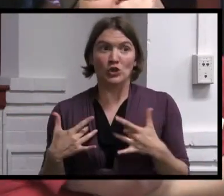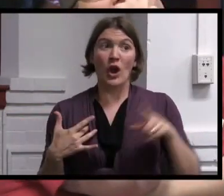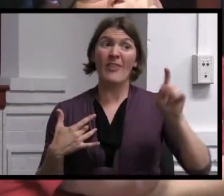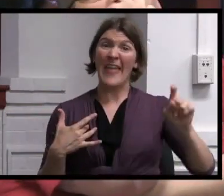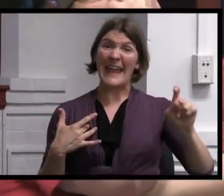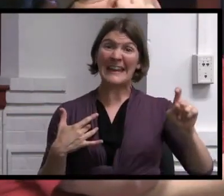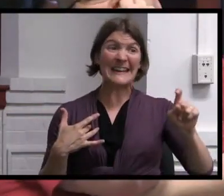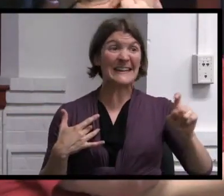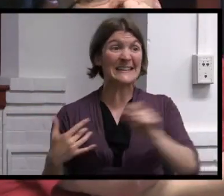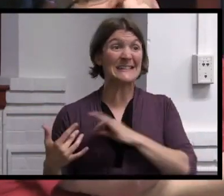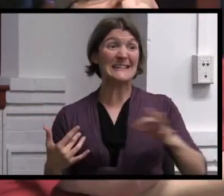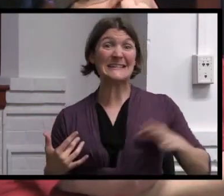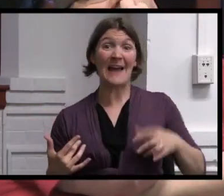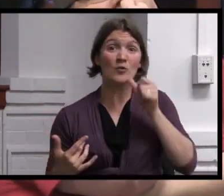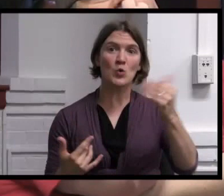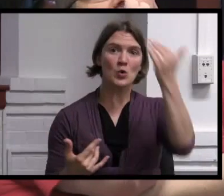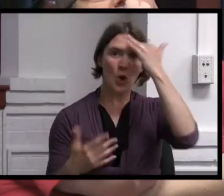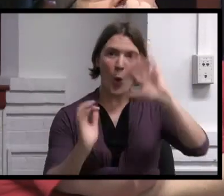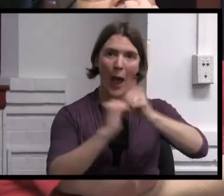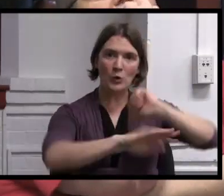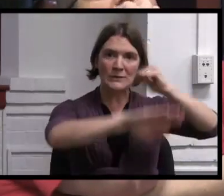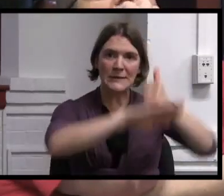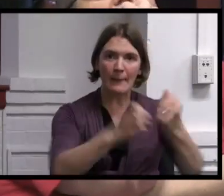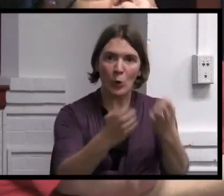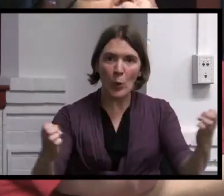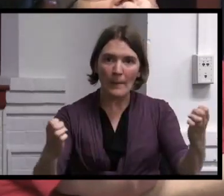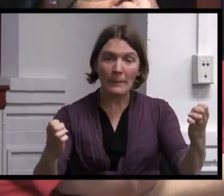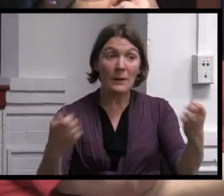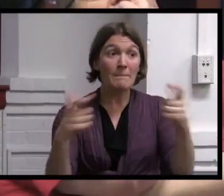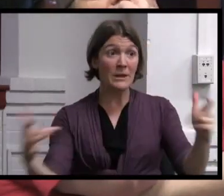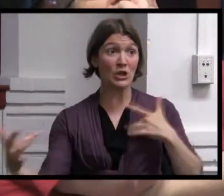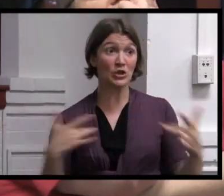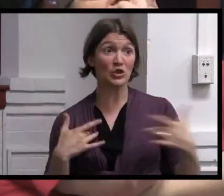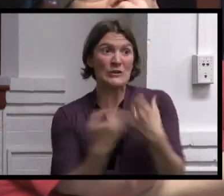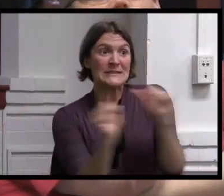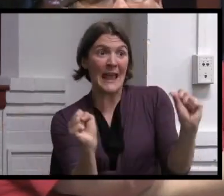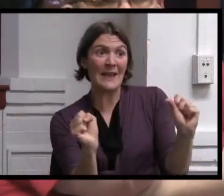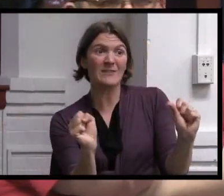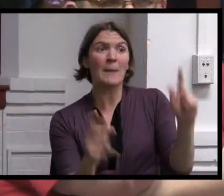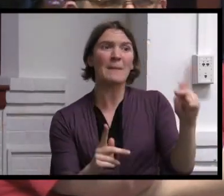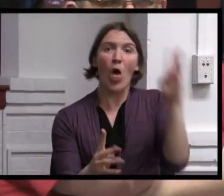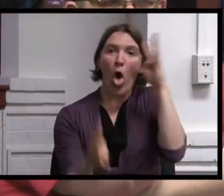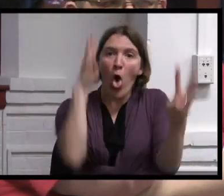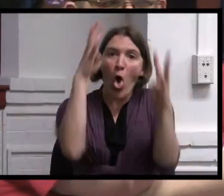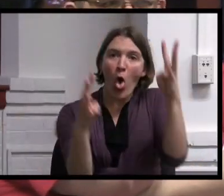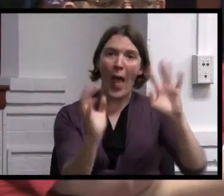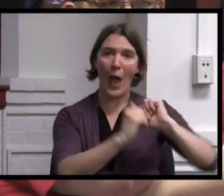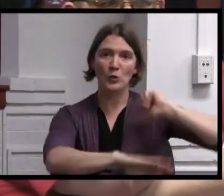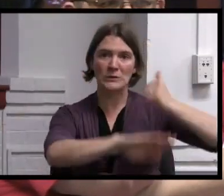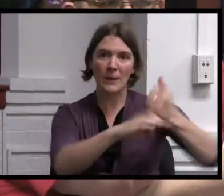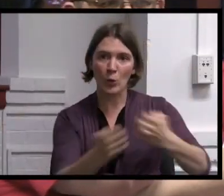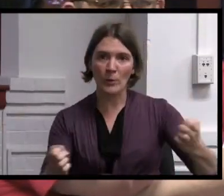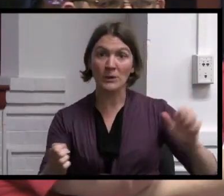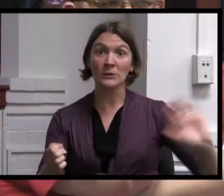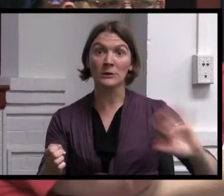get them there. But I think that's a really serious concern. Mm-hmm. I mean, that raises a huge alarm bell to me.